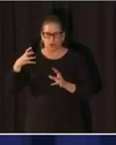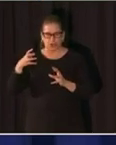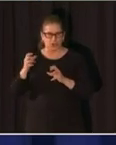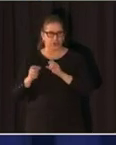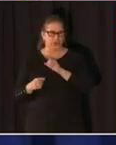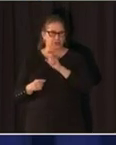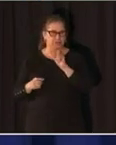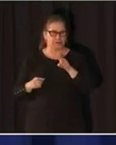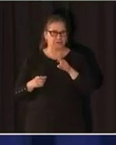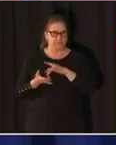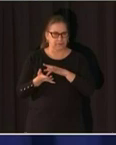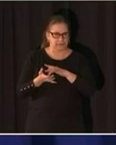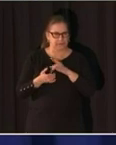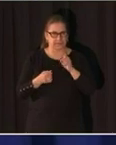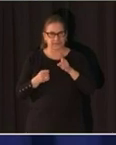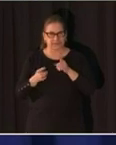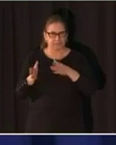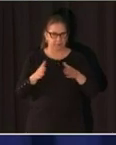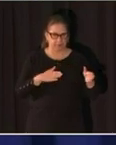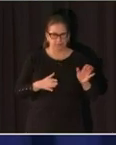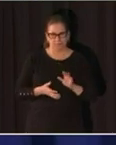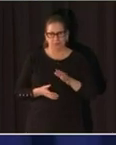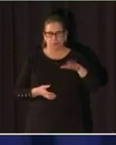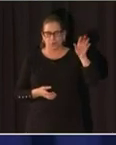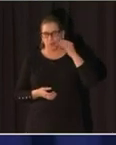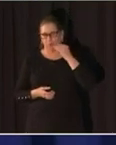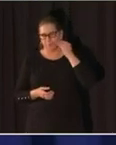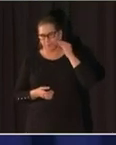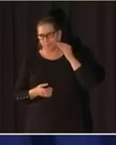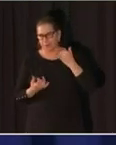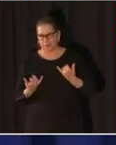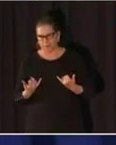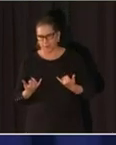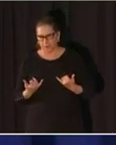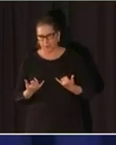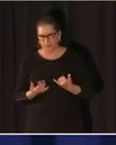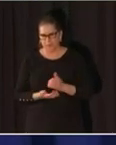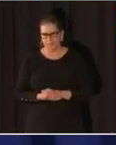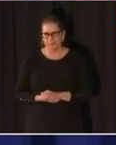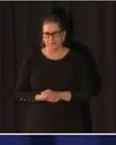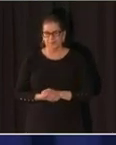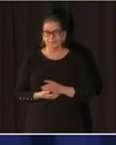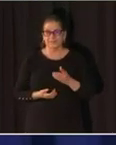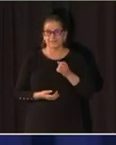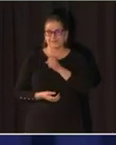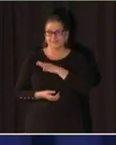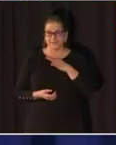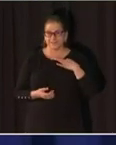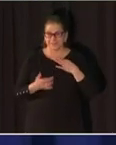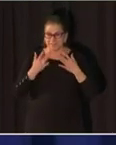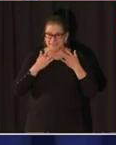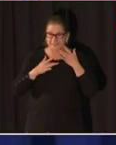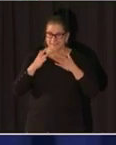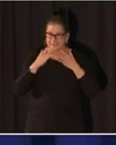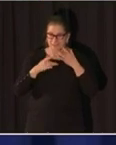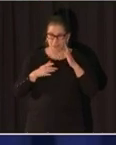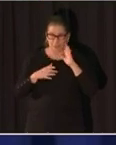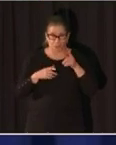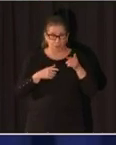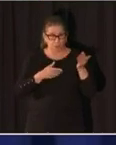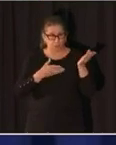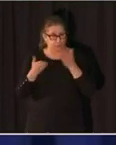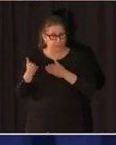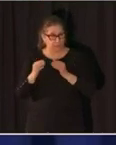Mm-hmm. Okay. And the staffing problems, are there plans to get more support in there, or is the 7 total